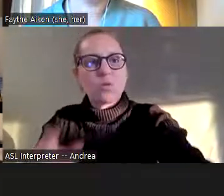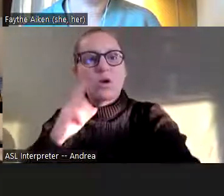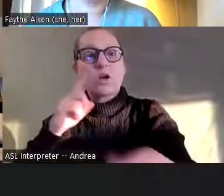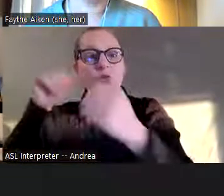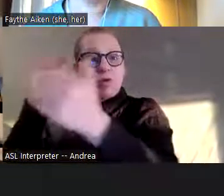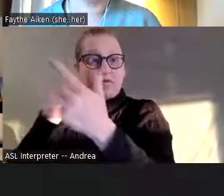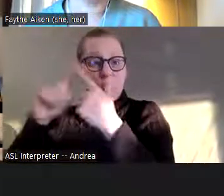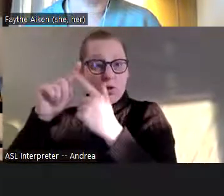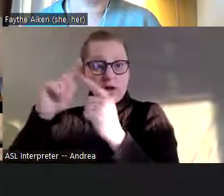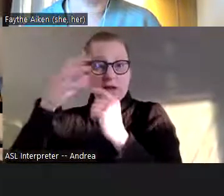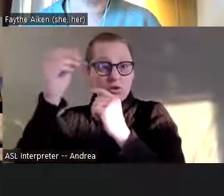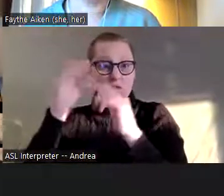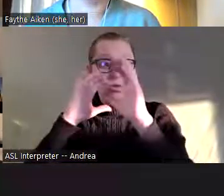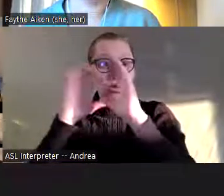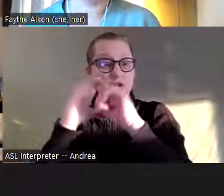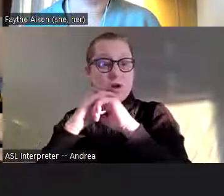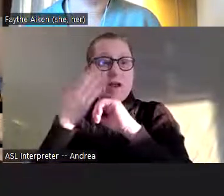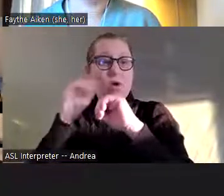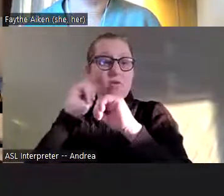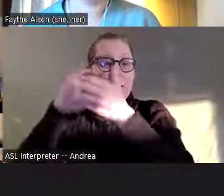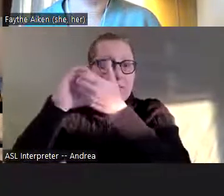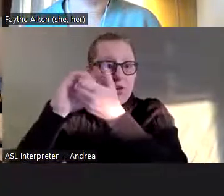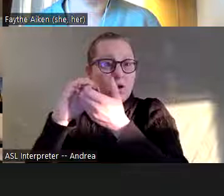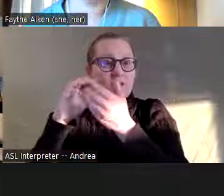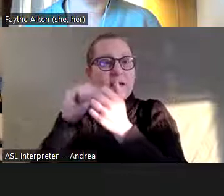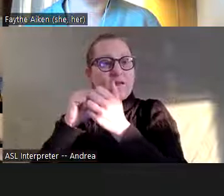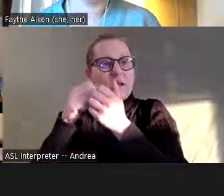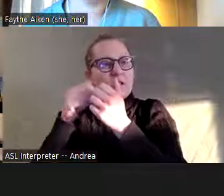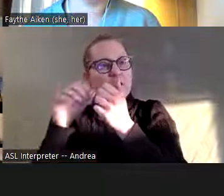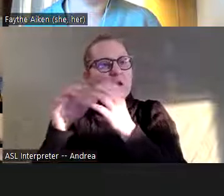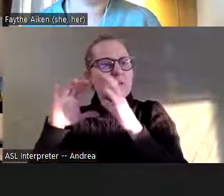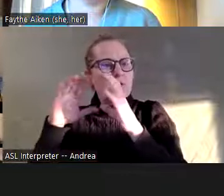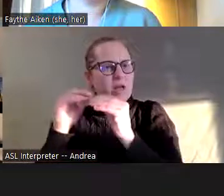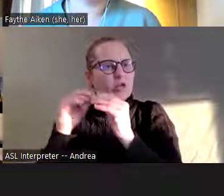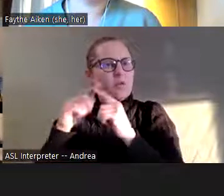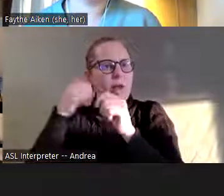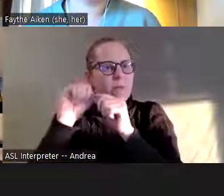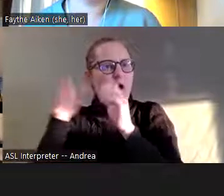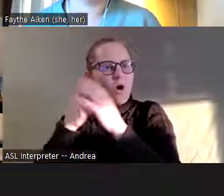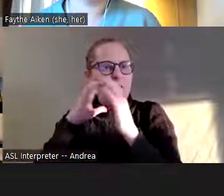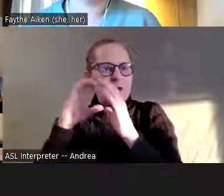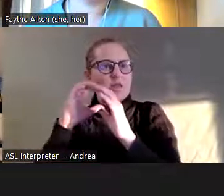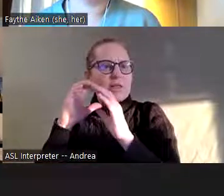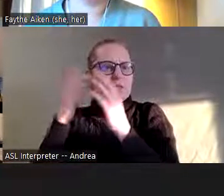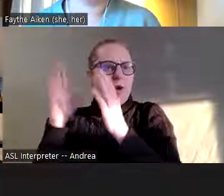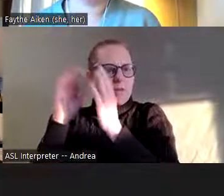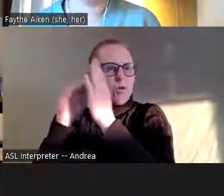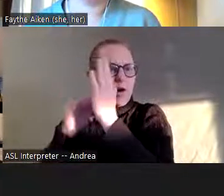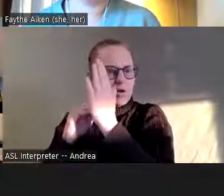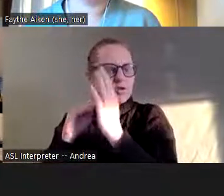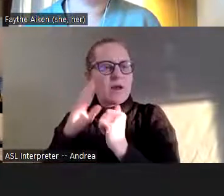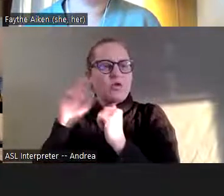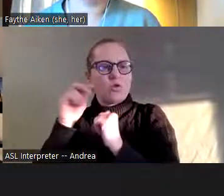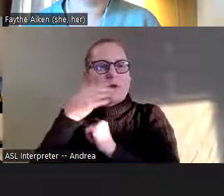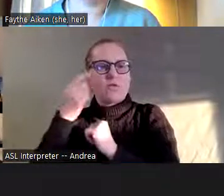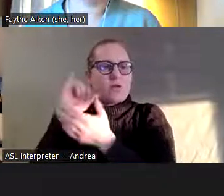belongs necessarily in the subsection, remember that all communications are public record. Maybe there needs to be a new header for this that just